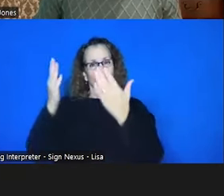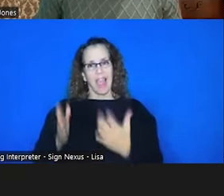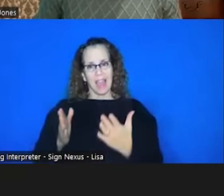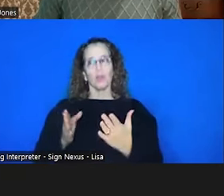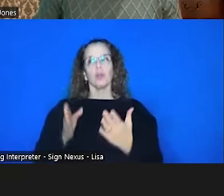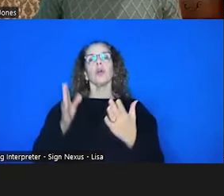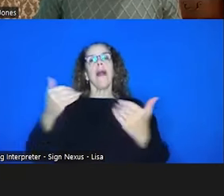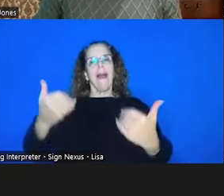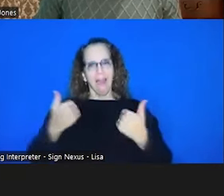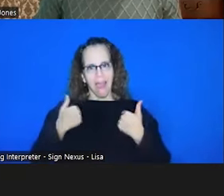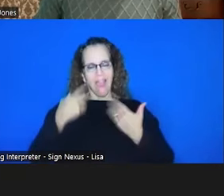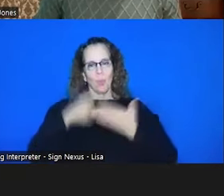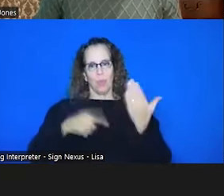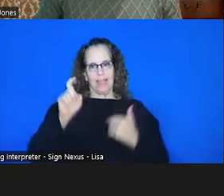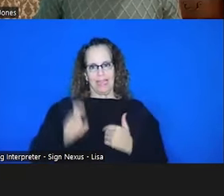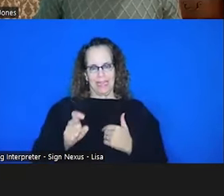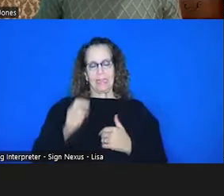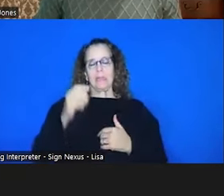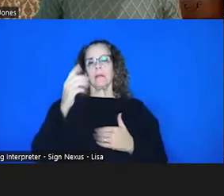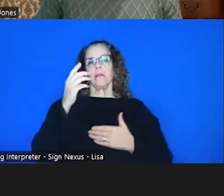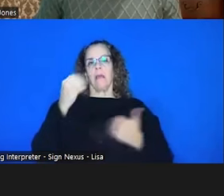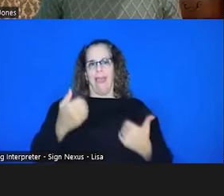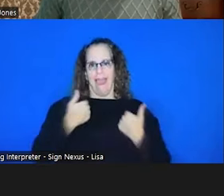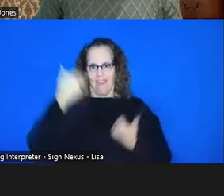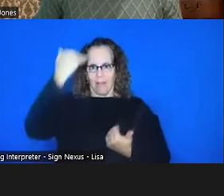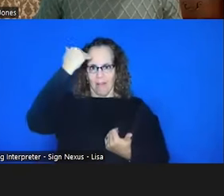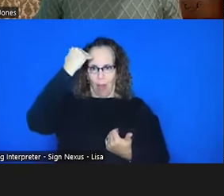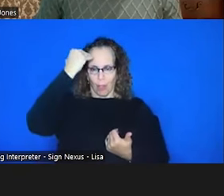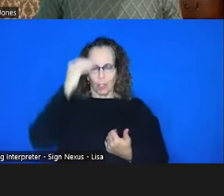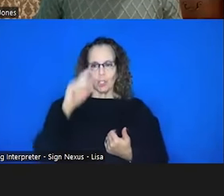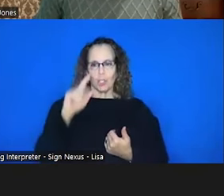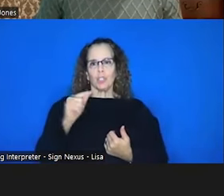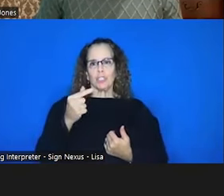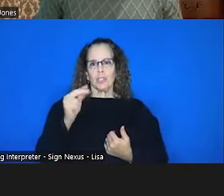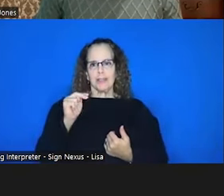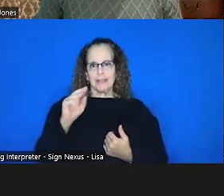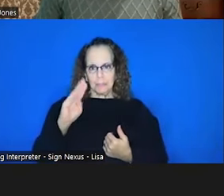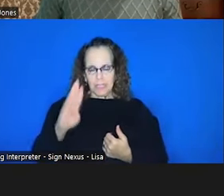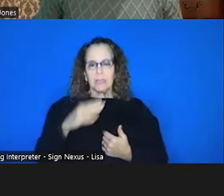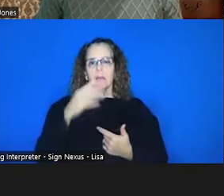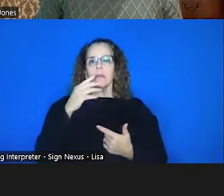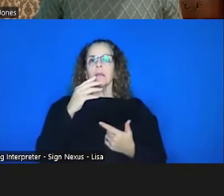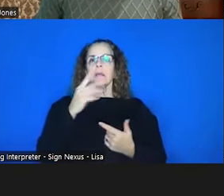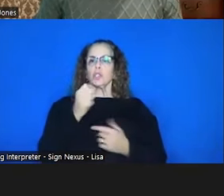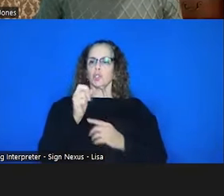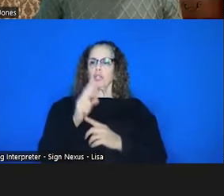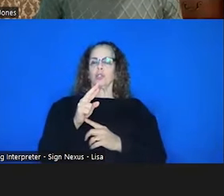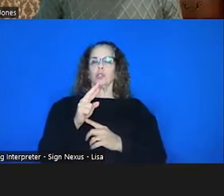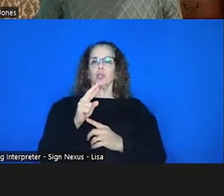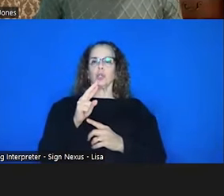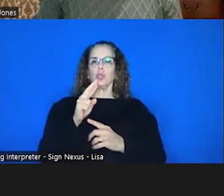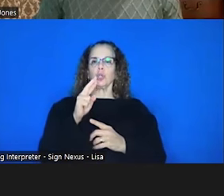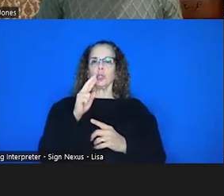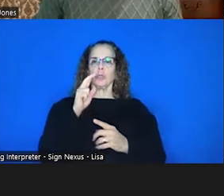and has the knowledge to provide TGNCMB, you know, gender affirming care so that gender affirming care doesn't have to live in just kind of